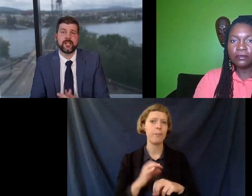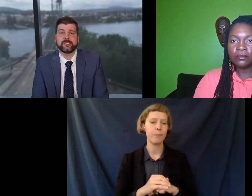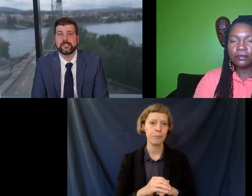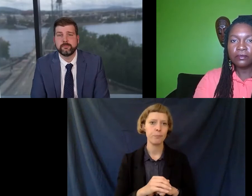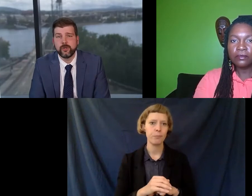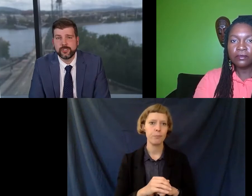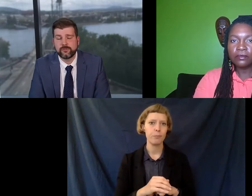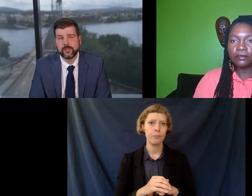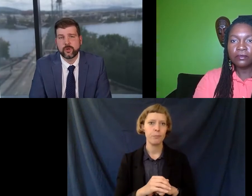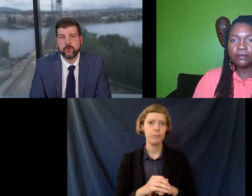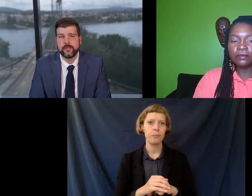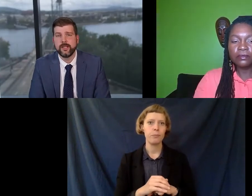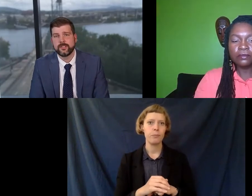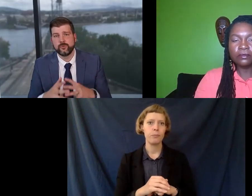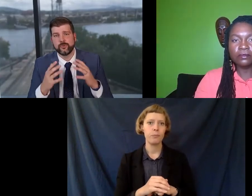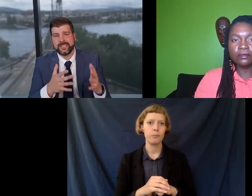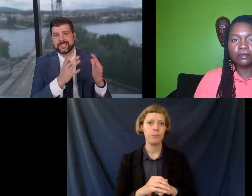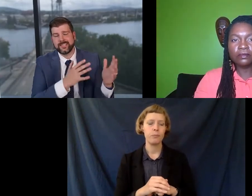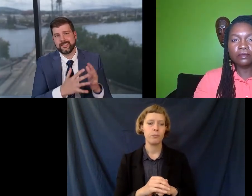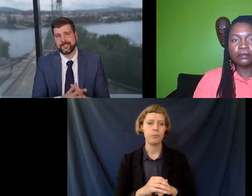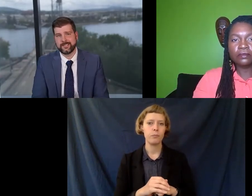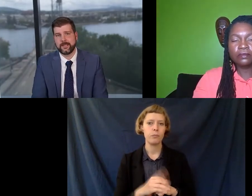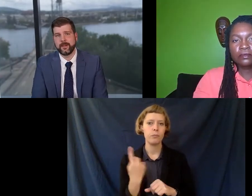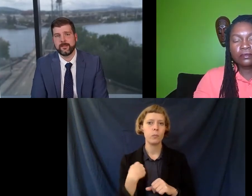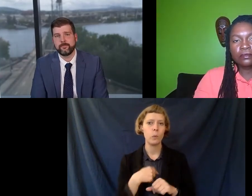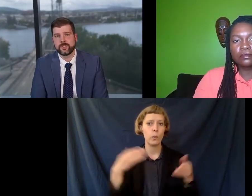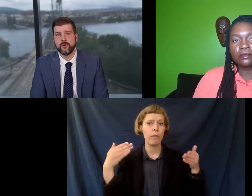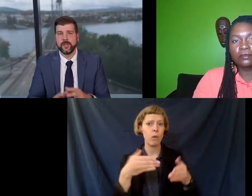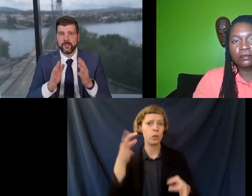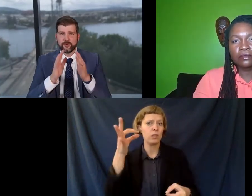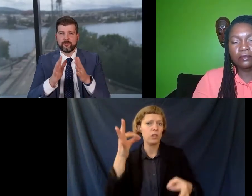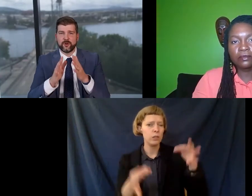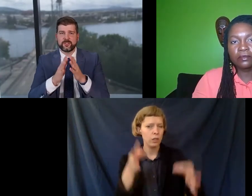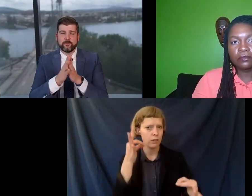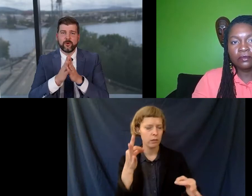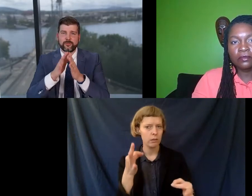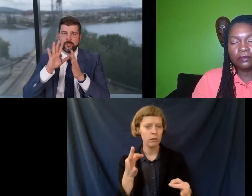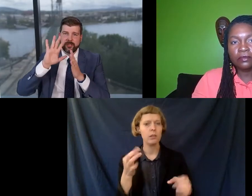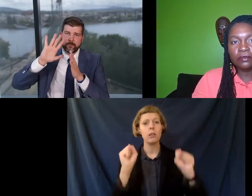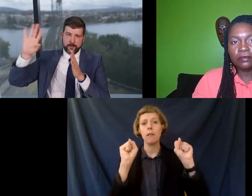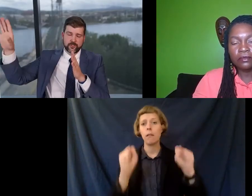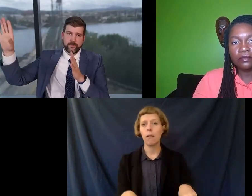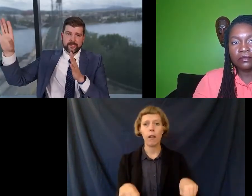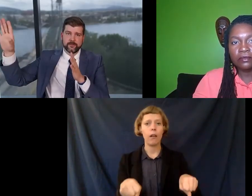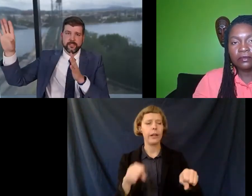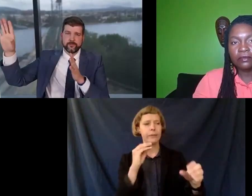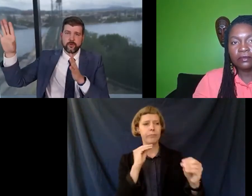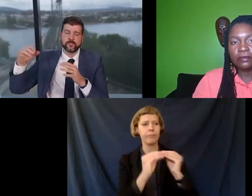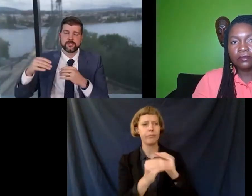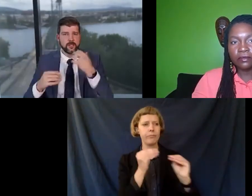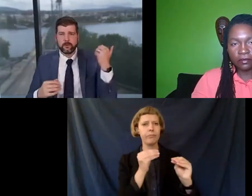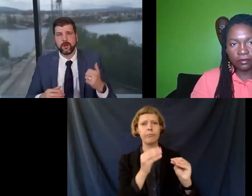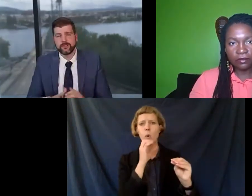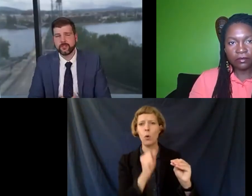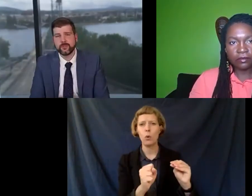of justice, motion for the court to resentence somebody. So the reforms are both looking prospectively, of